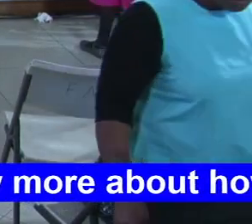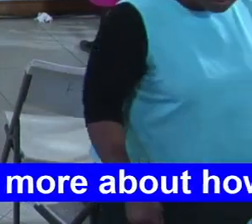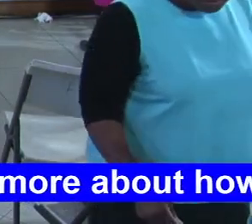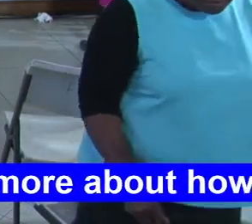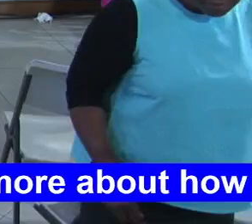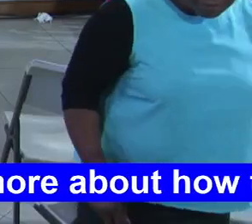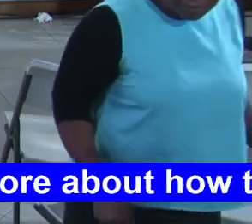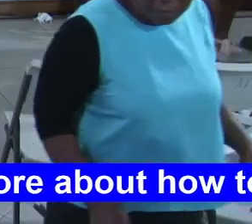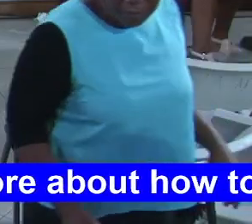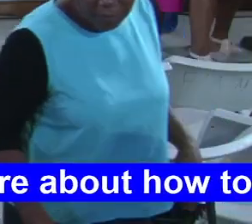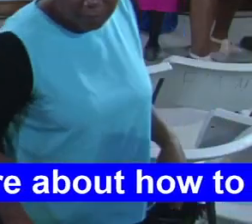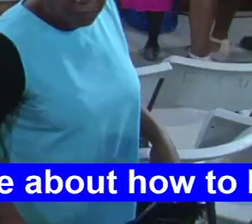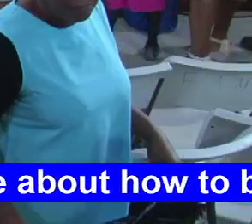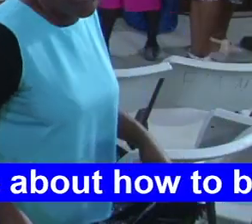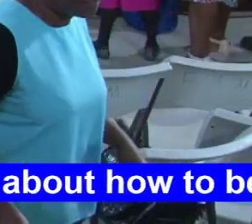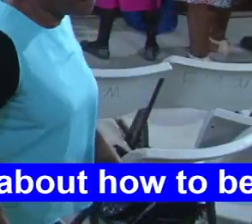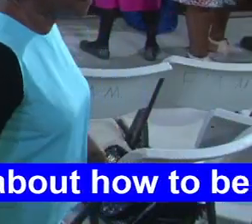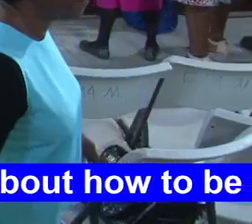down for me.